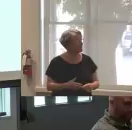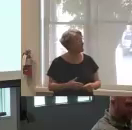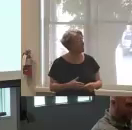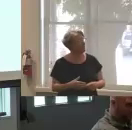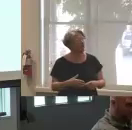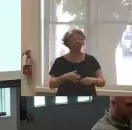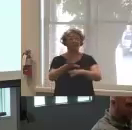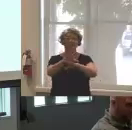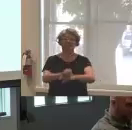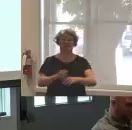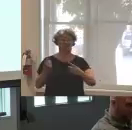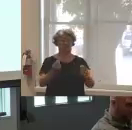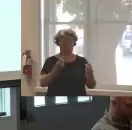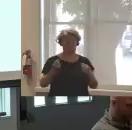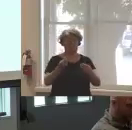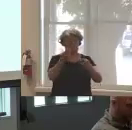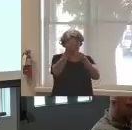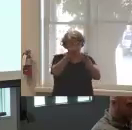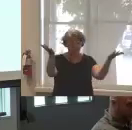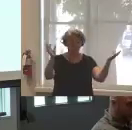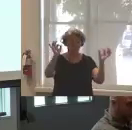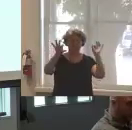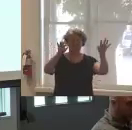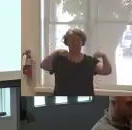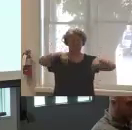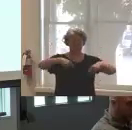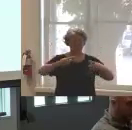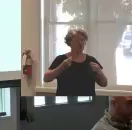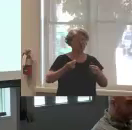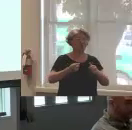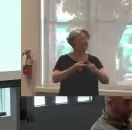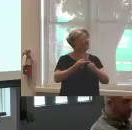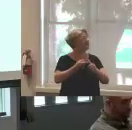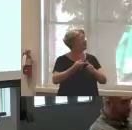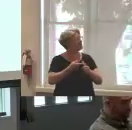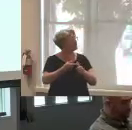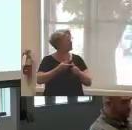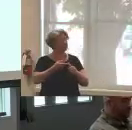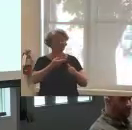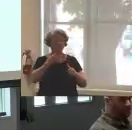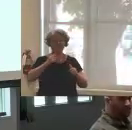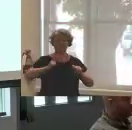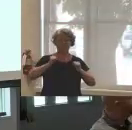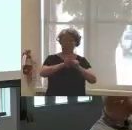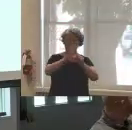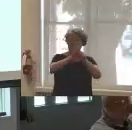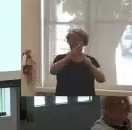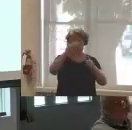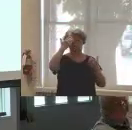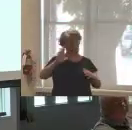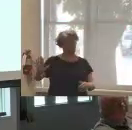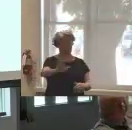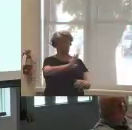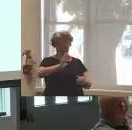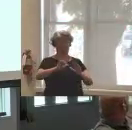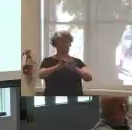Some practices I want to share with all of you. The first is to be proactive. You never know, the identity and also the lived